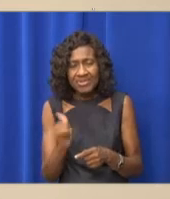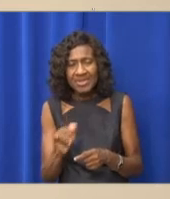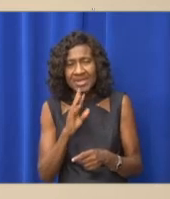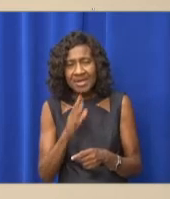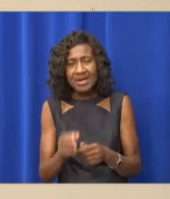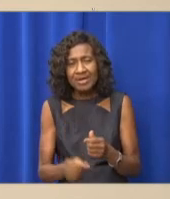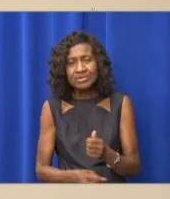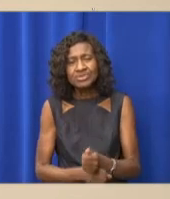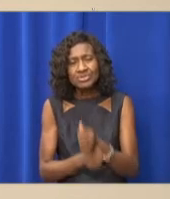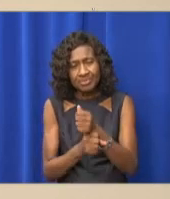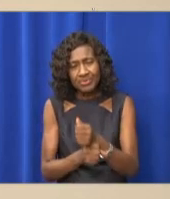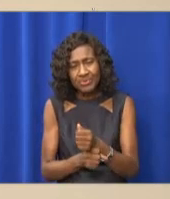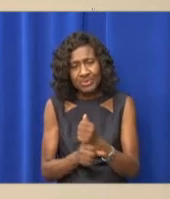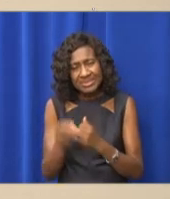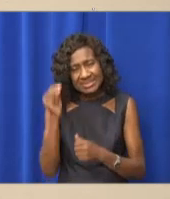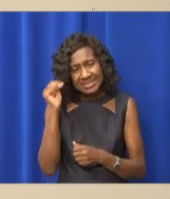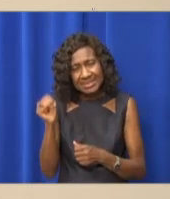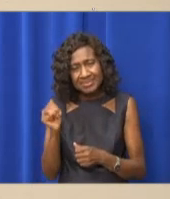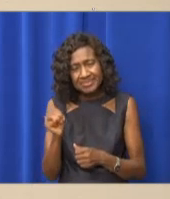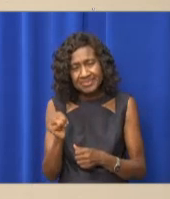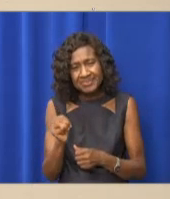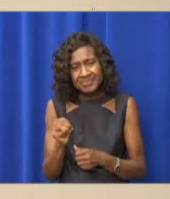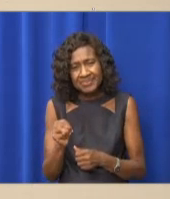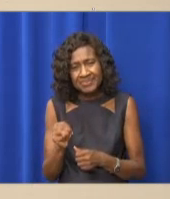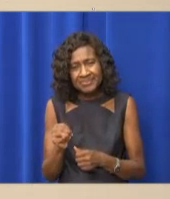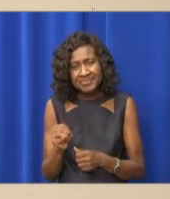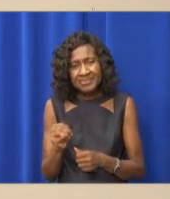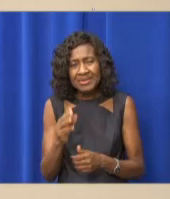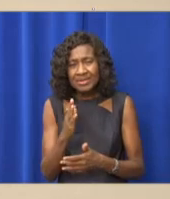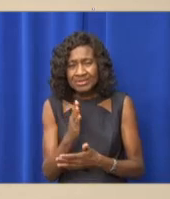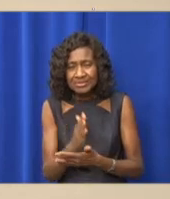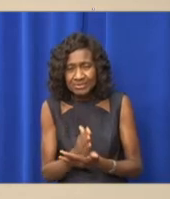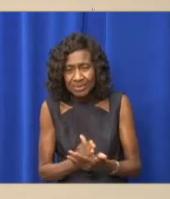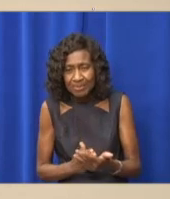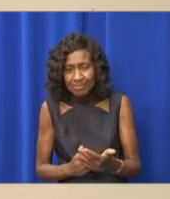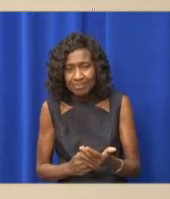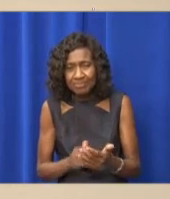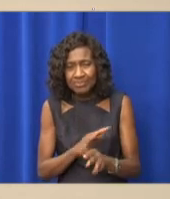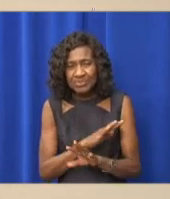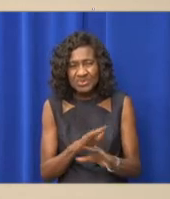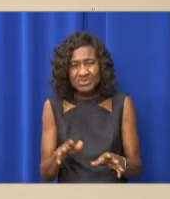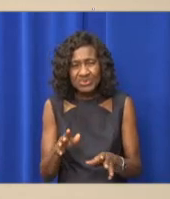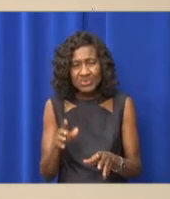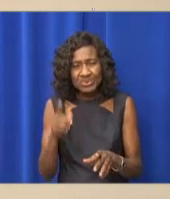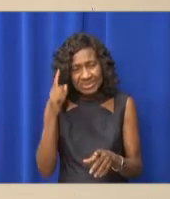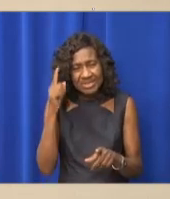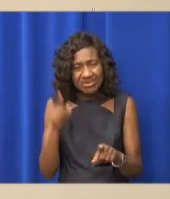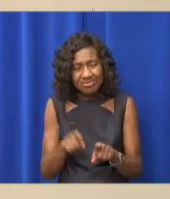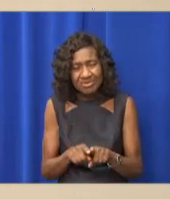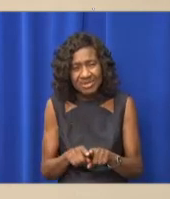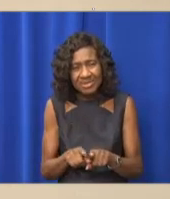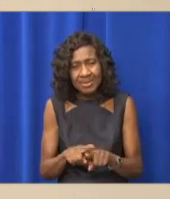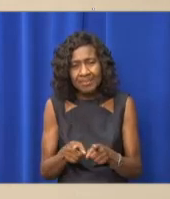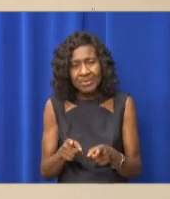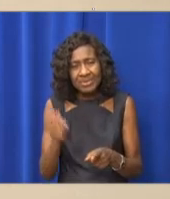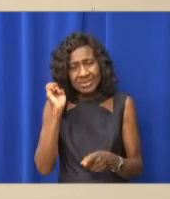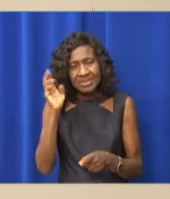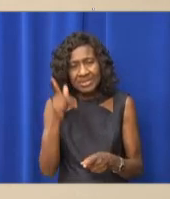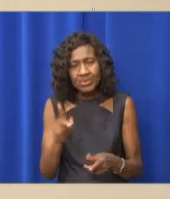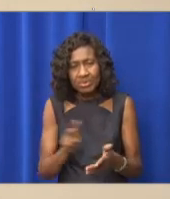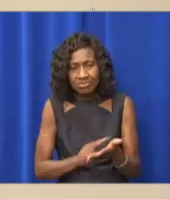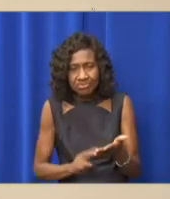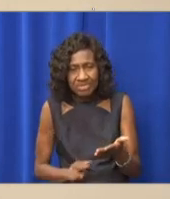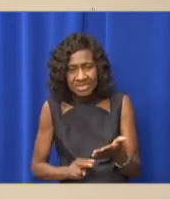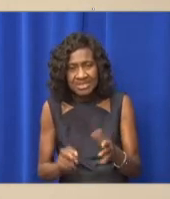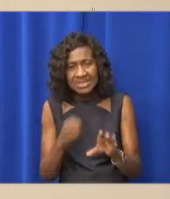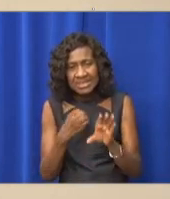love letters from those that don't quite agree. But I thought that I should read an email which